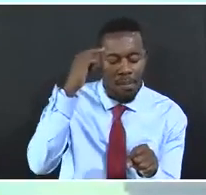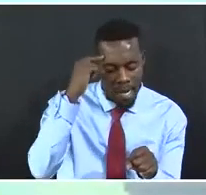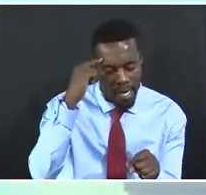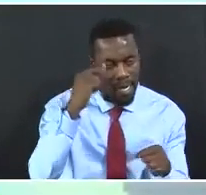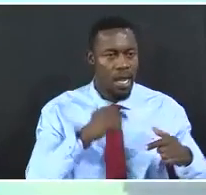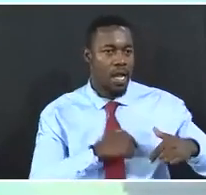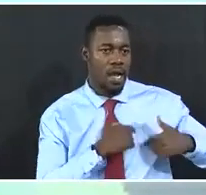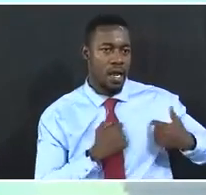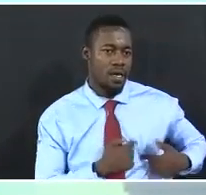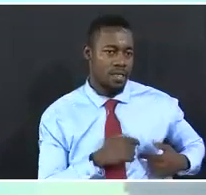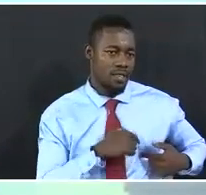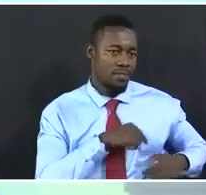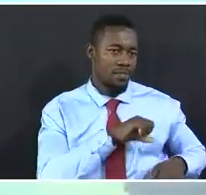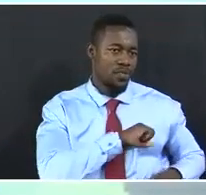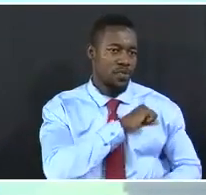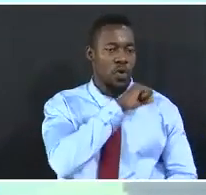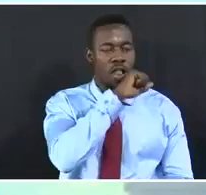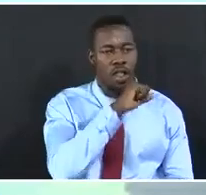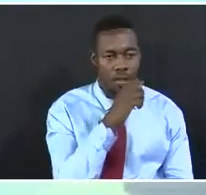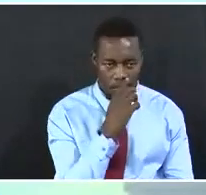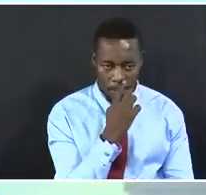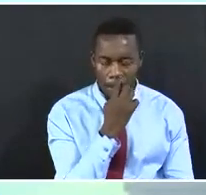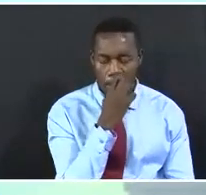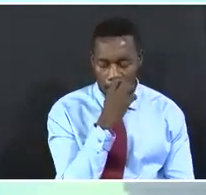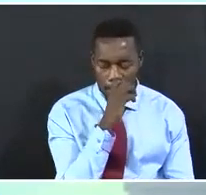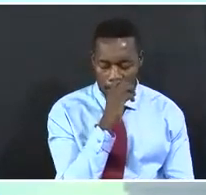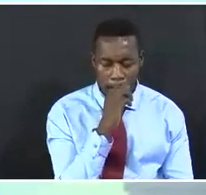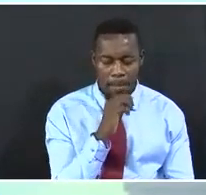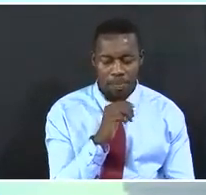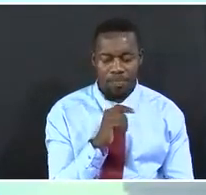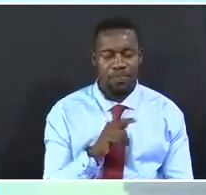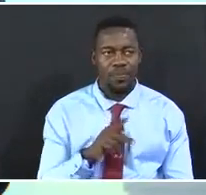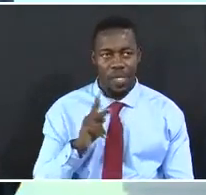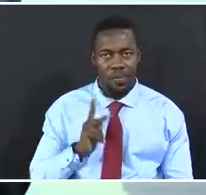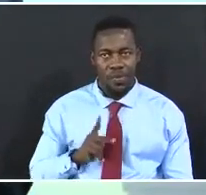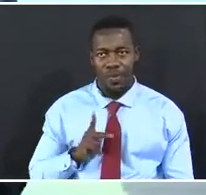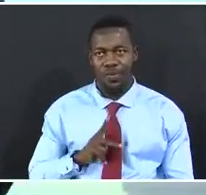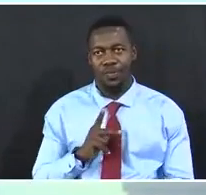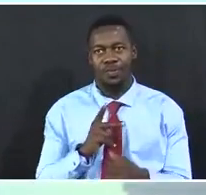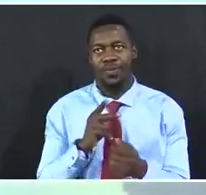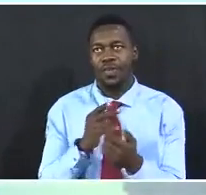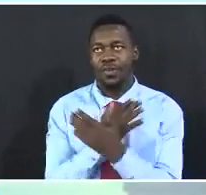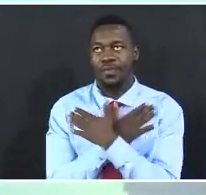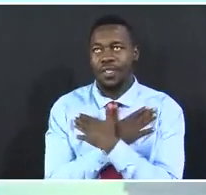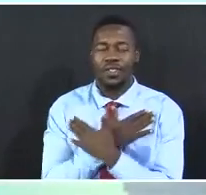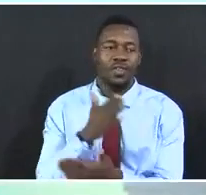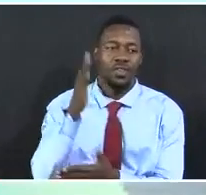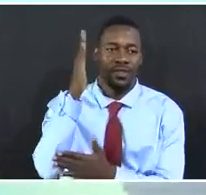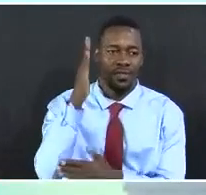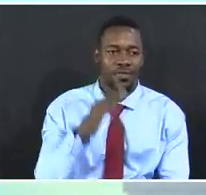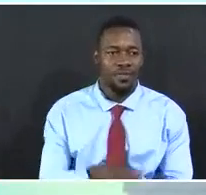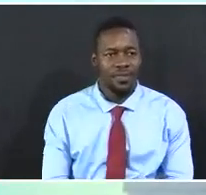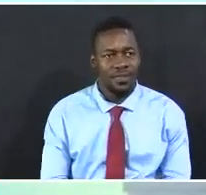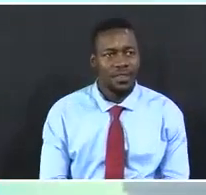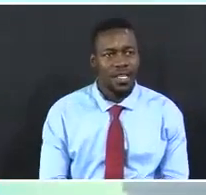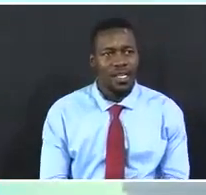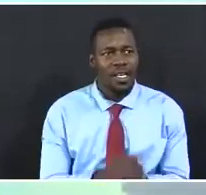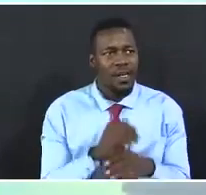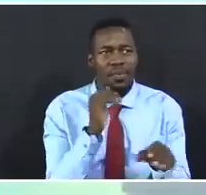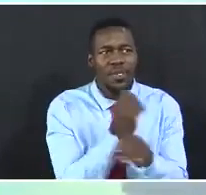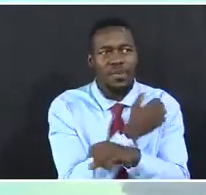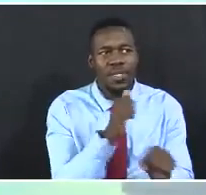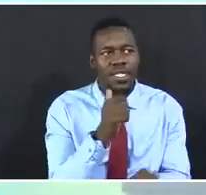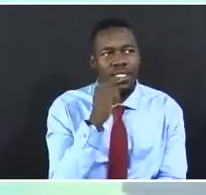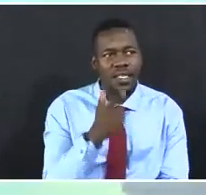Those are the people who can ascend the hill of the Lord. My friend, you cannot be in the presence of the